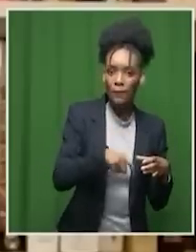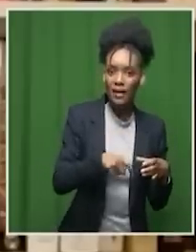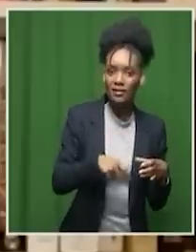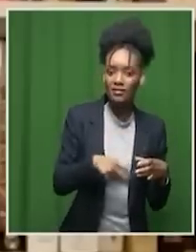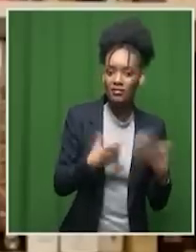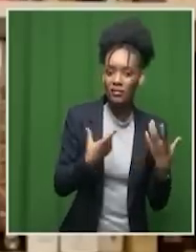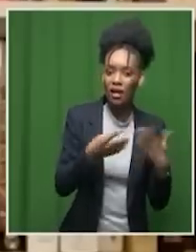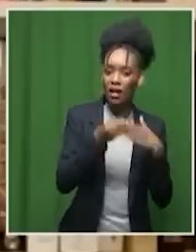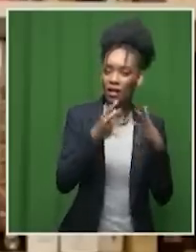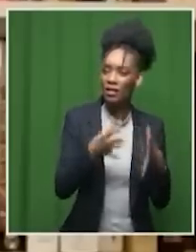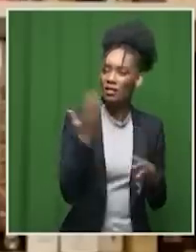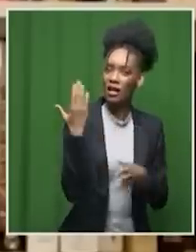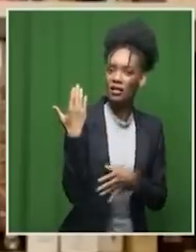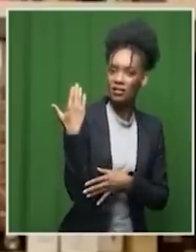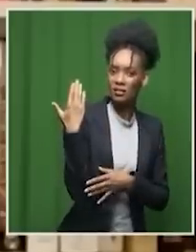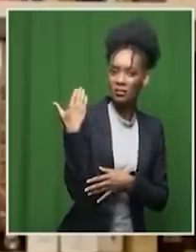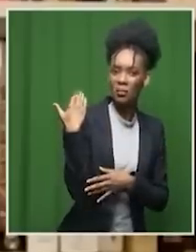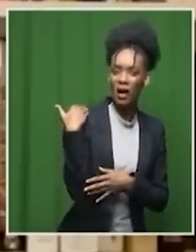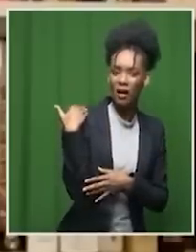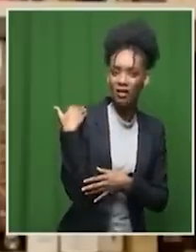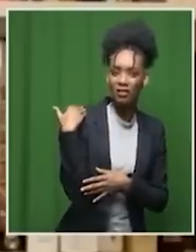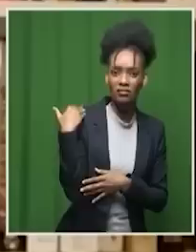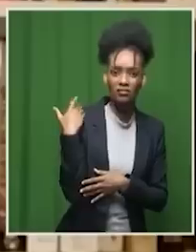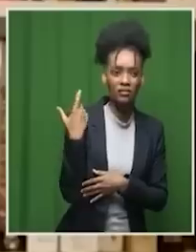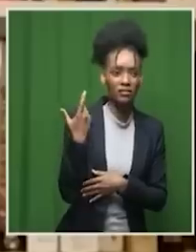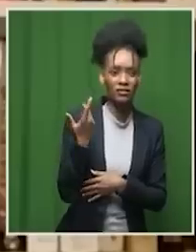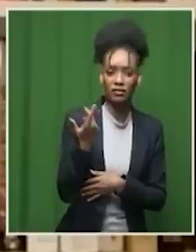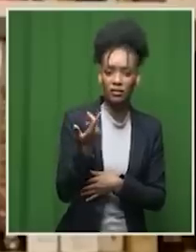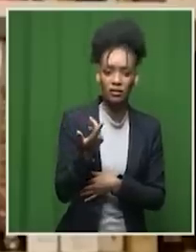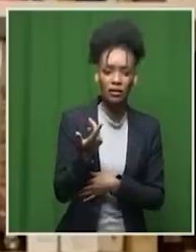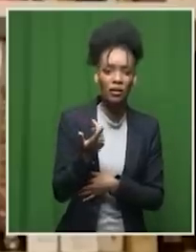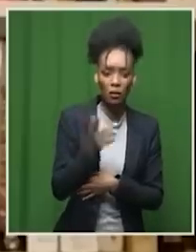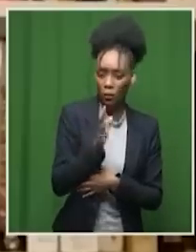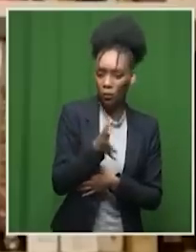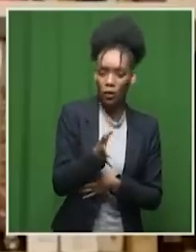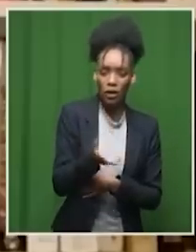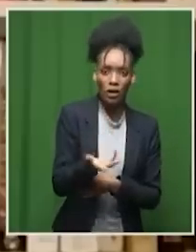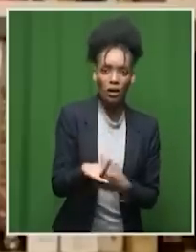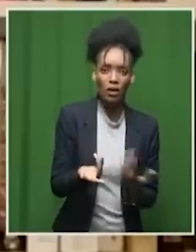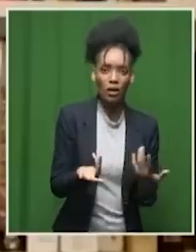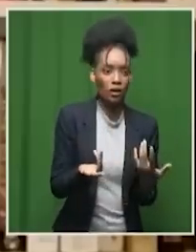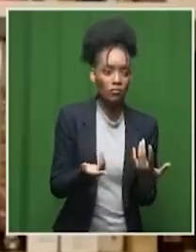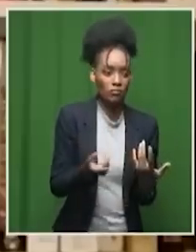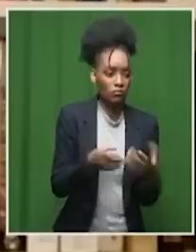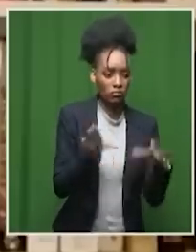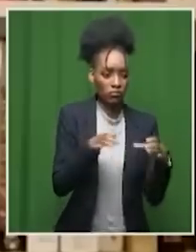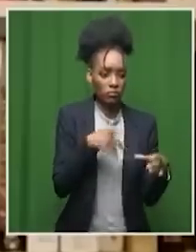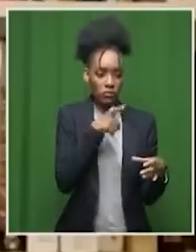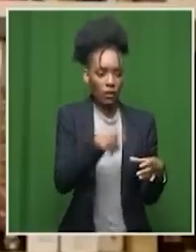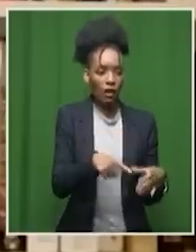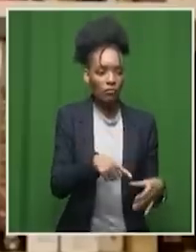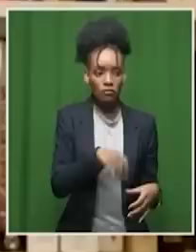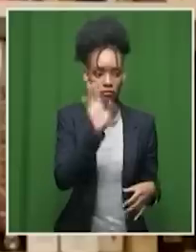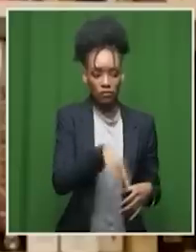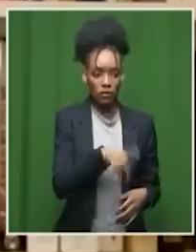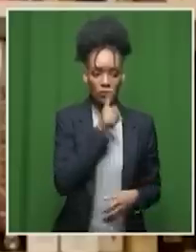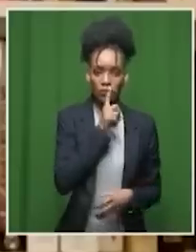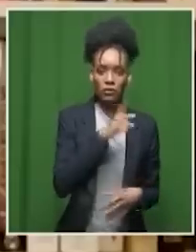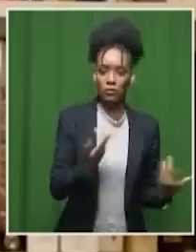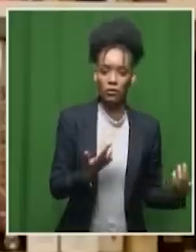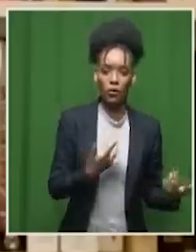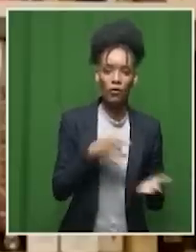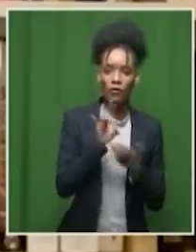or Adenauer, they would just tell the party to shut up or fire